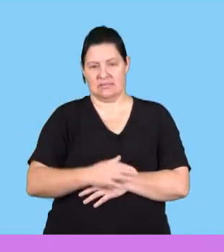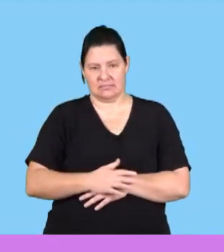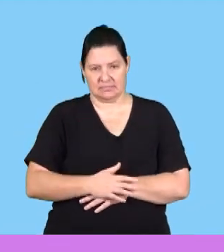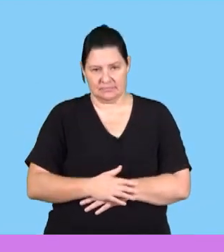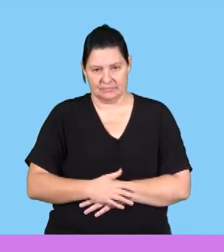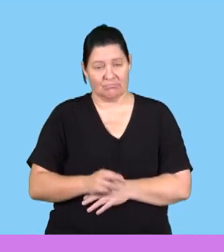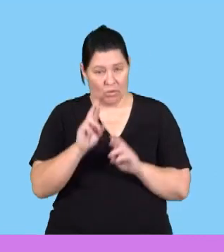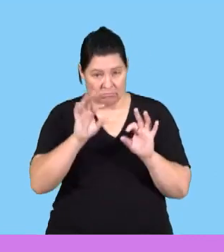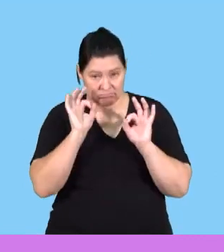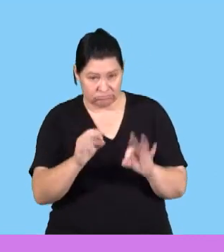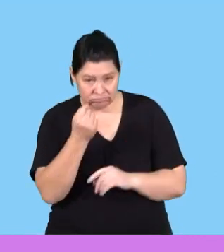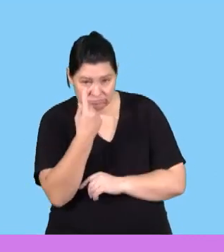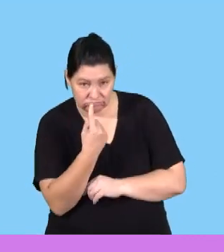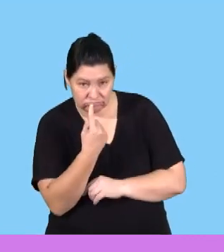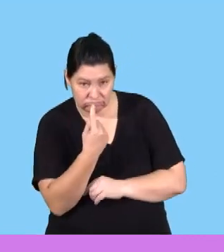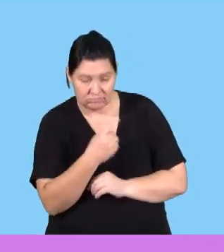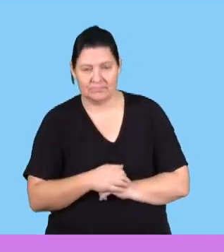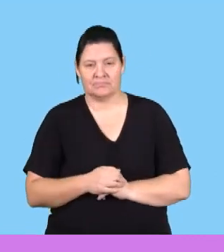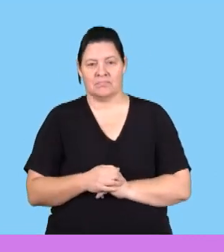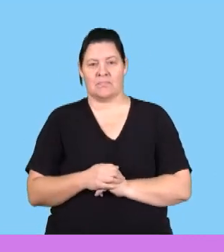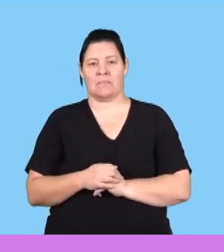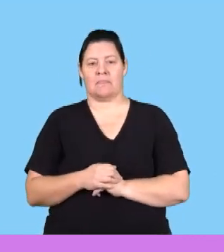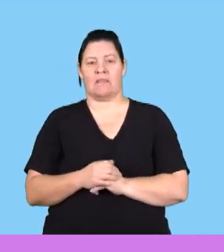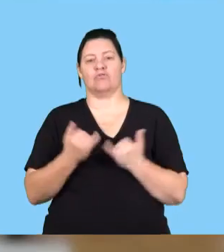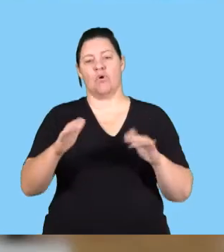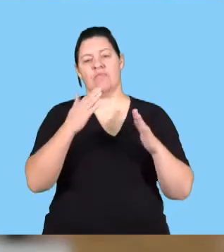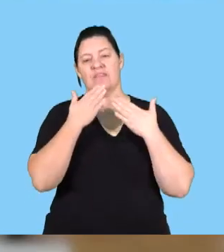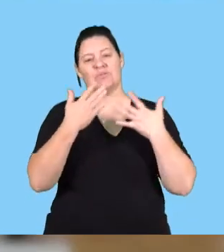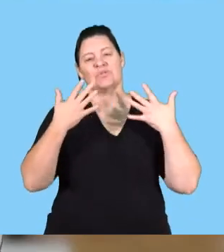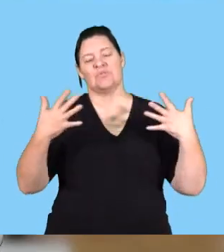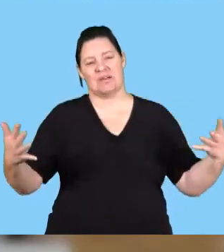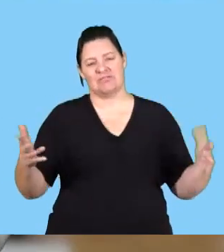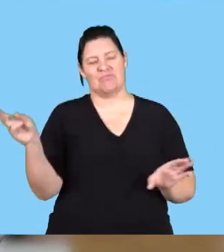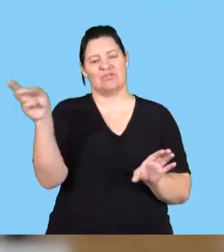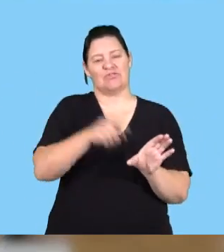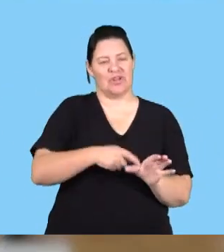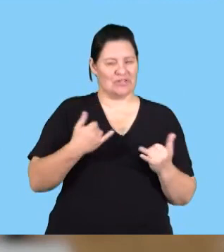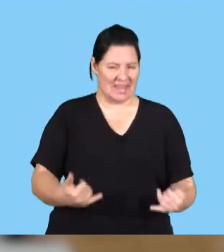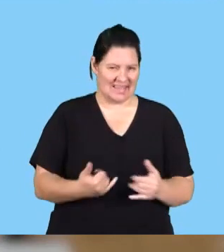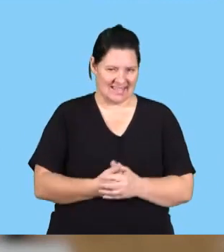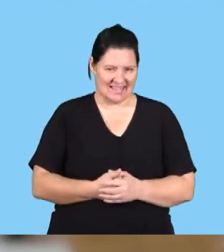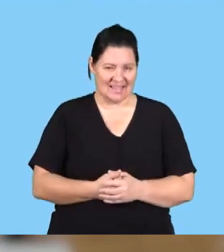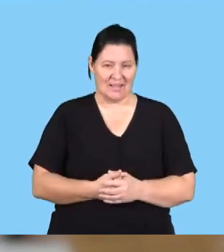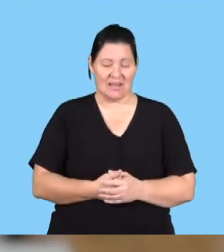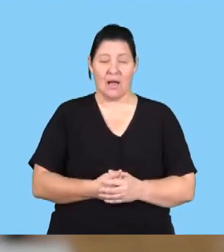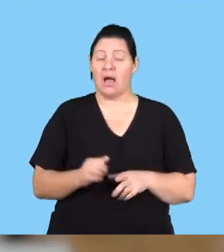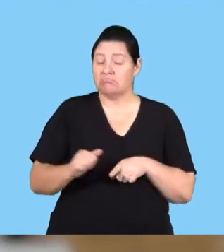equals 73. Guys, I hope that makes perfect sense. All right. Guys, I want to say thank you so much for